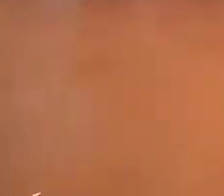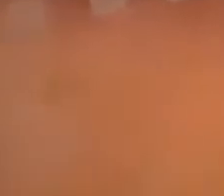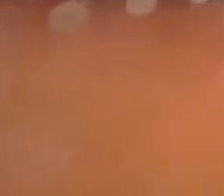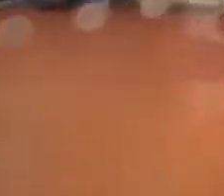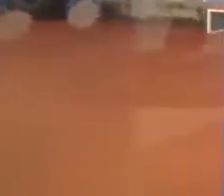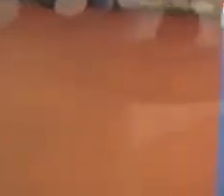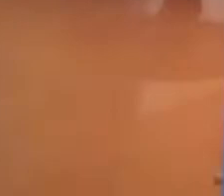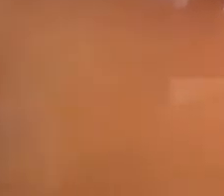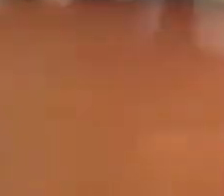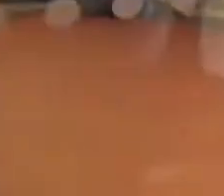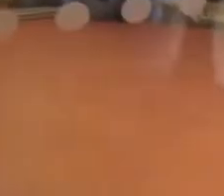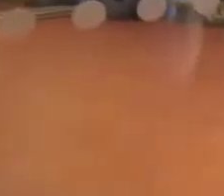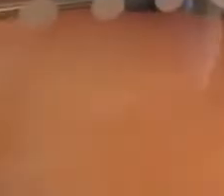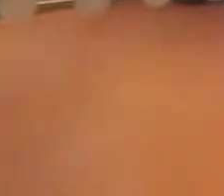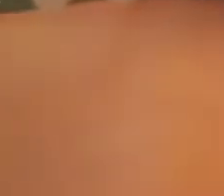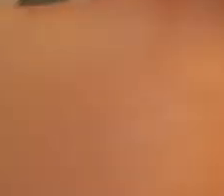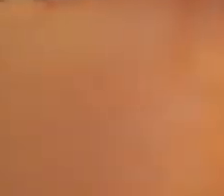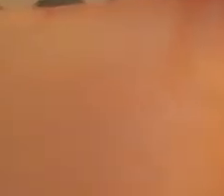Fam, I'm training.